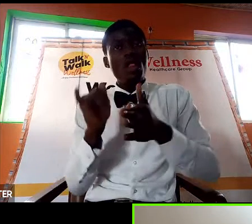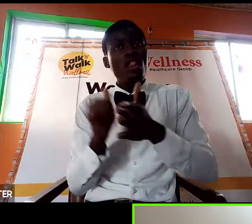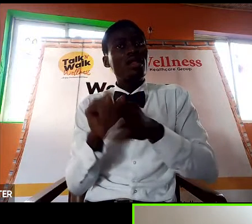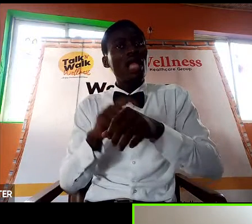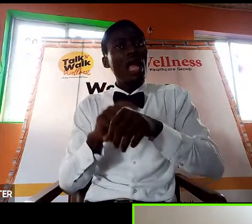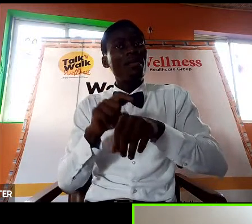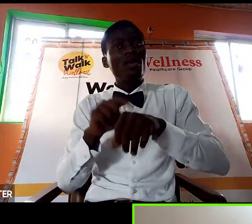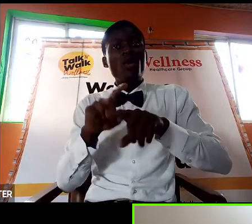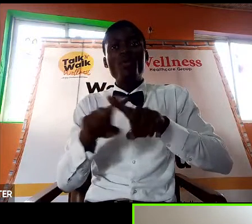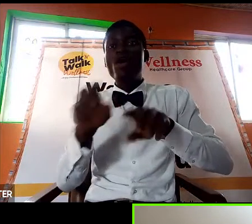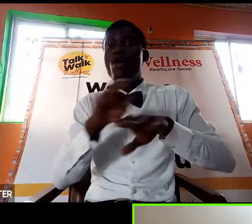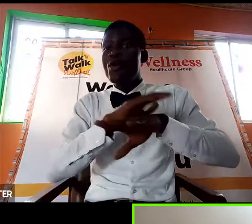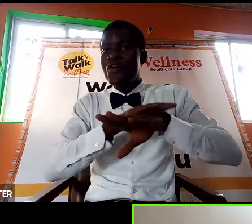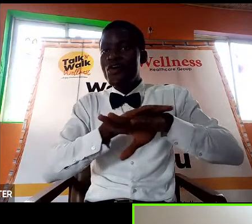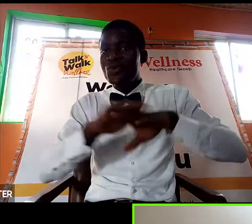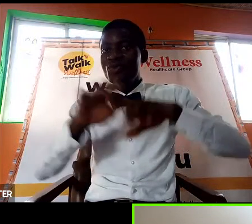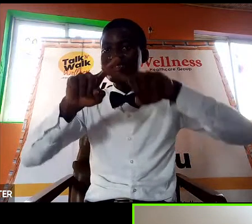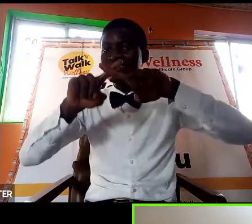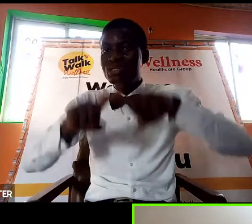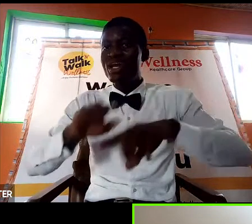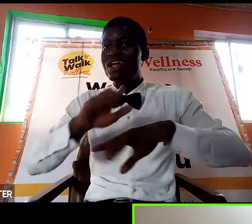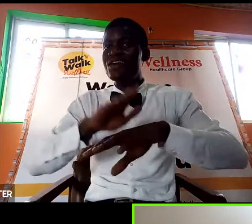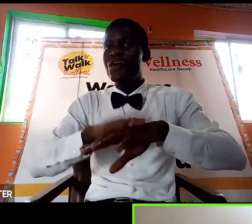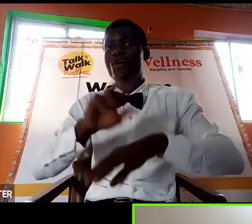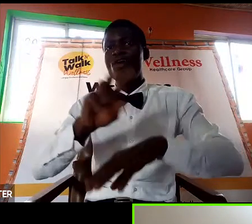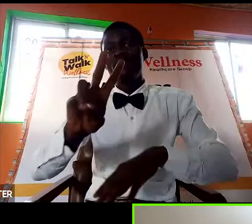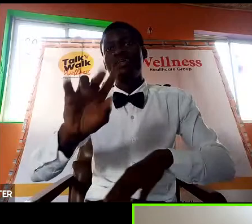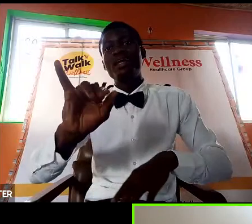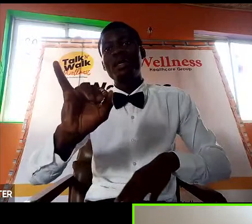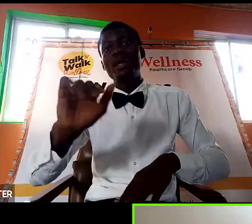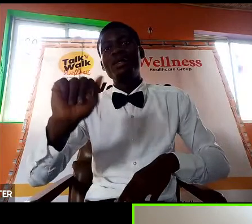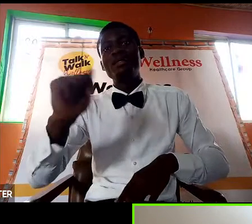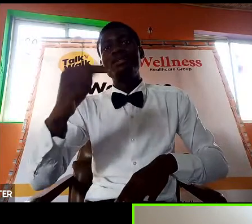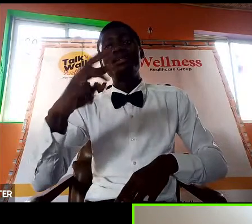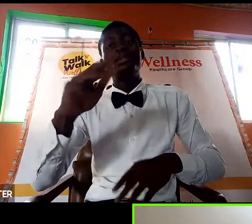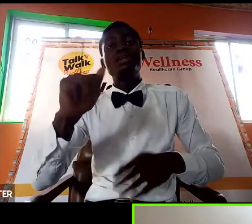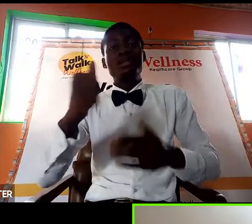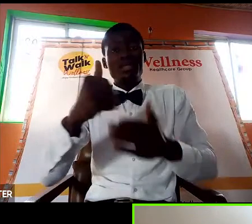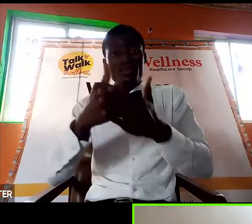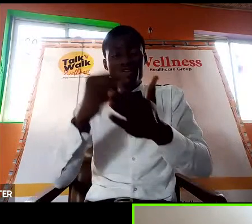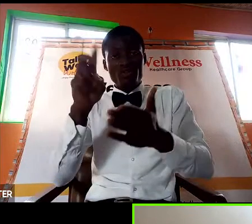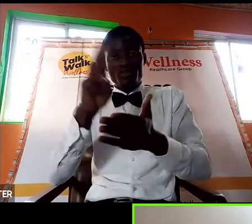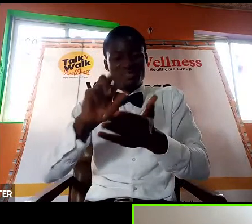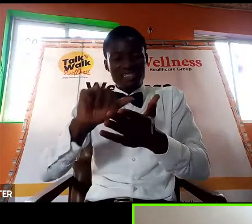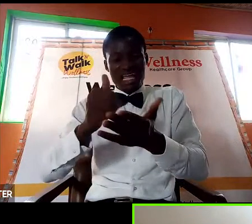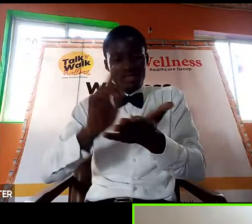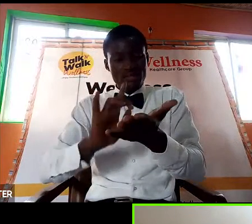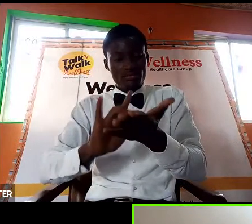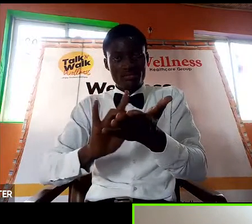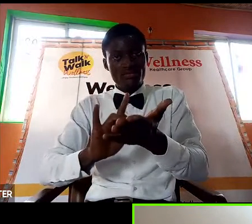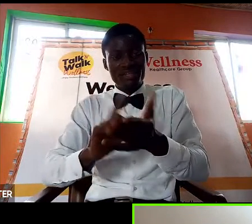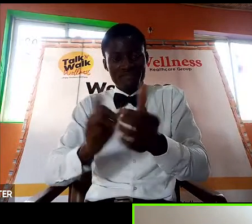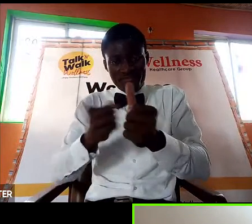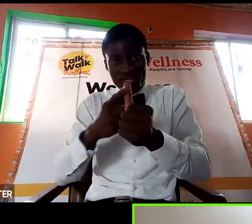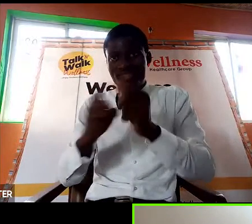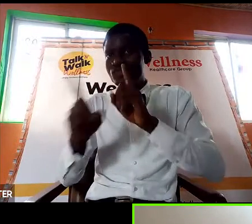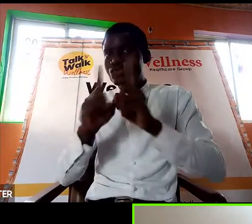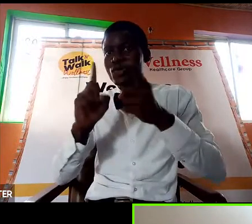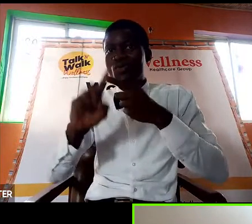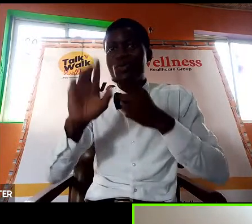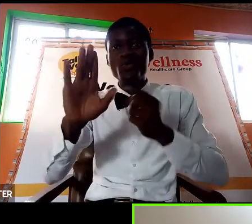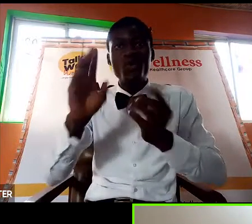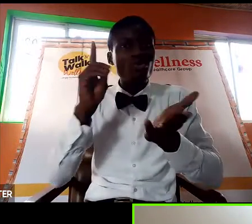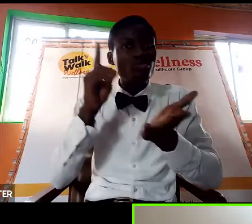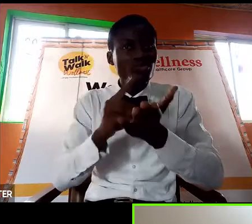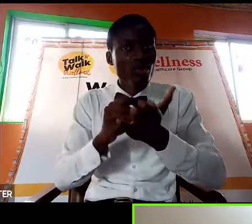I think even before you even use any of these medications, I think you should talk to your doctor, talk to a medical doctor, you know, check with your, you know, maybe